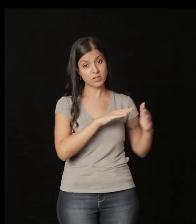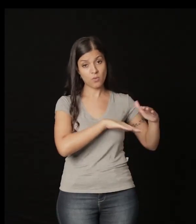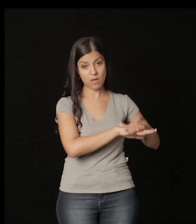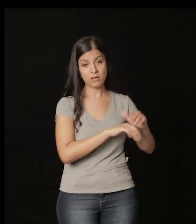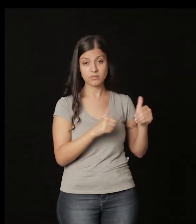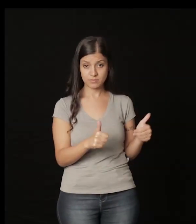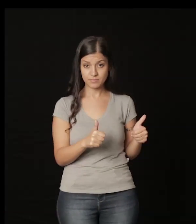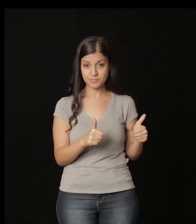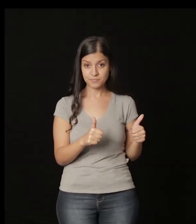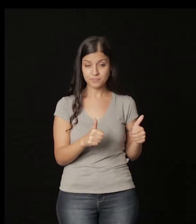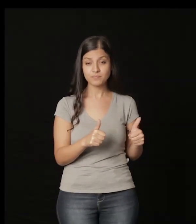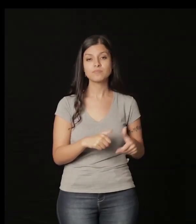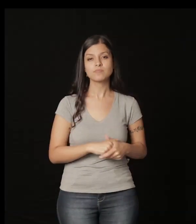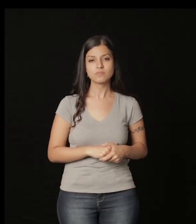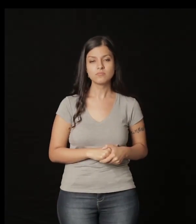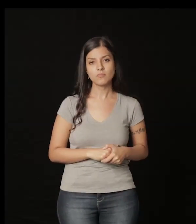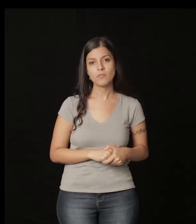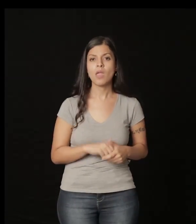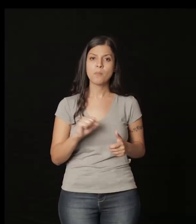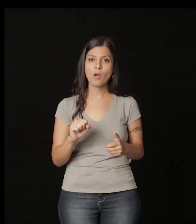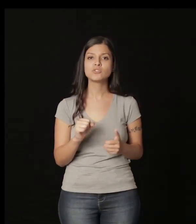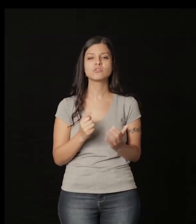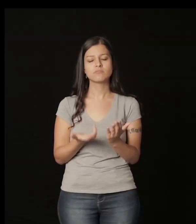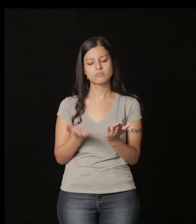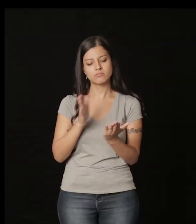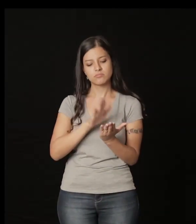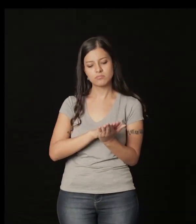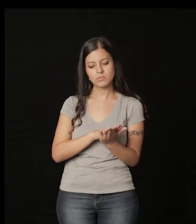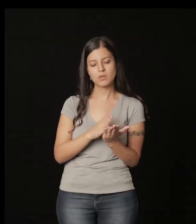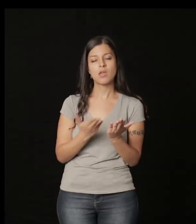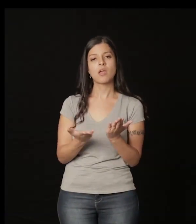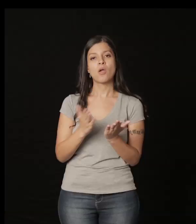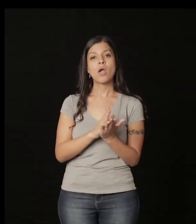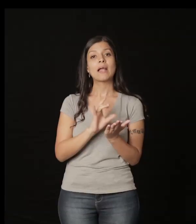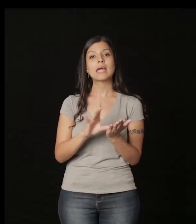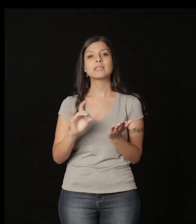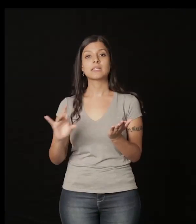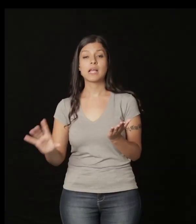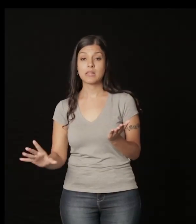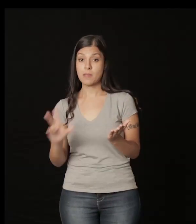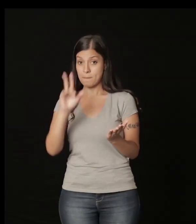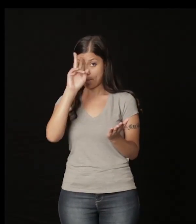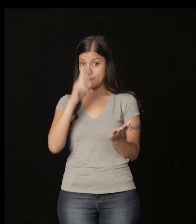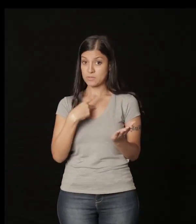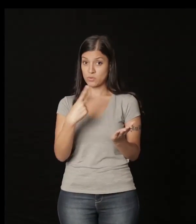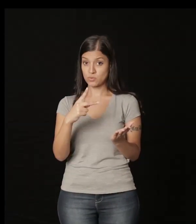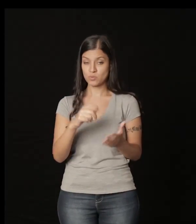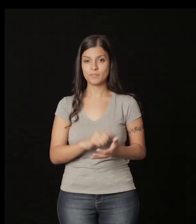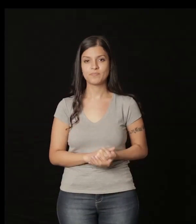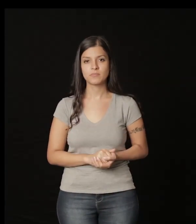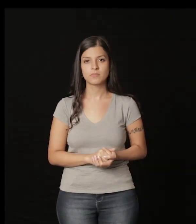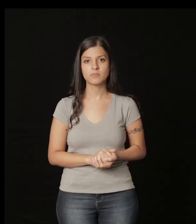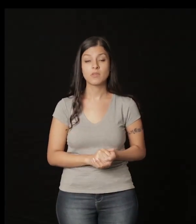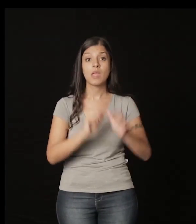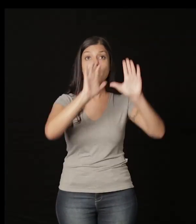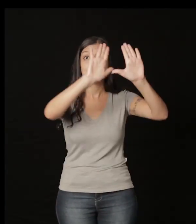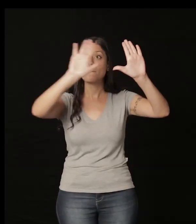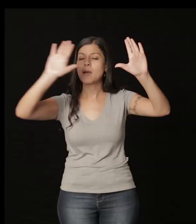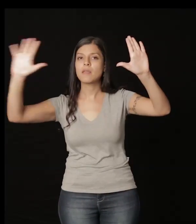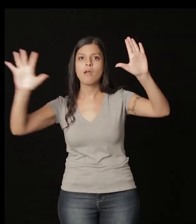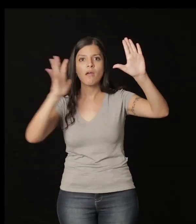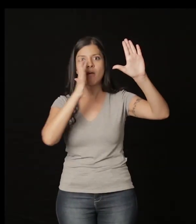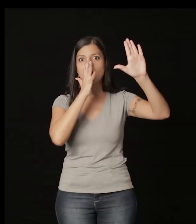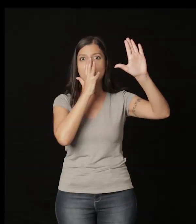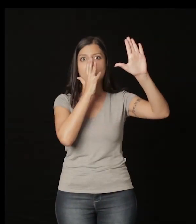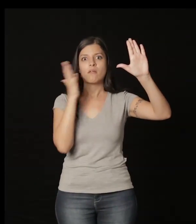You can look at things one-on-one. There's a very personal relationship. With a wall of images, it's very different, and it's kind of overwhelming. And